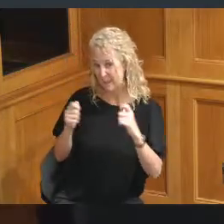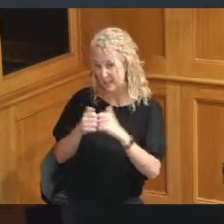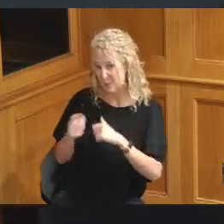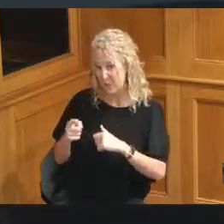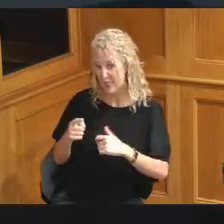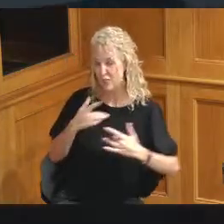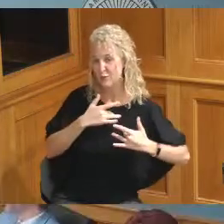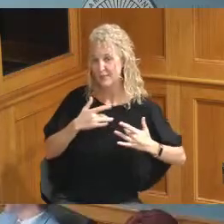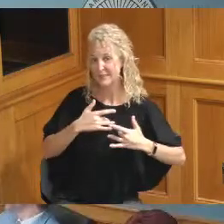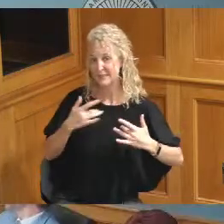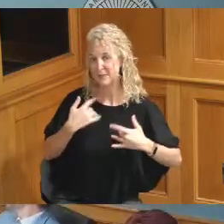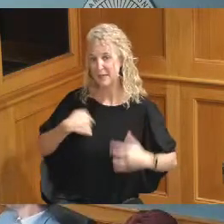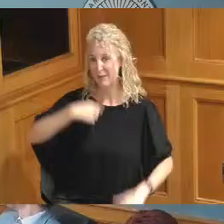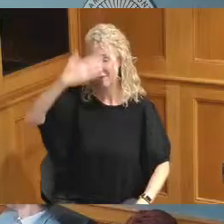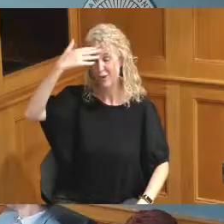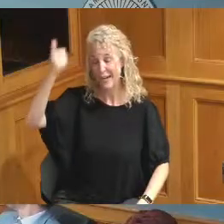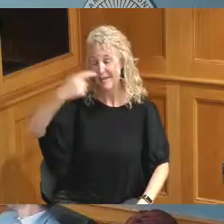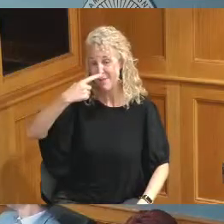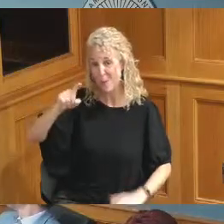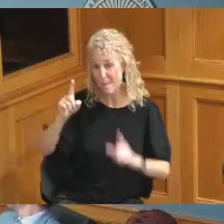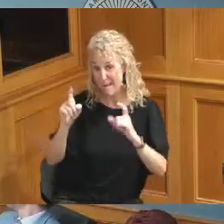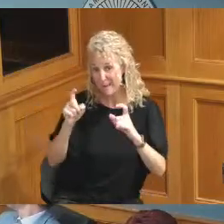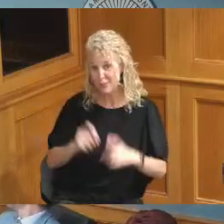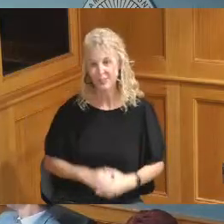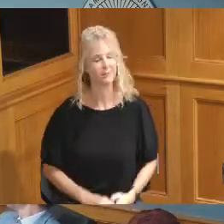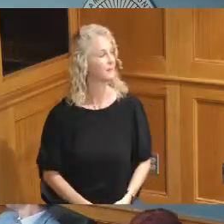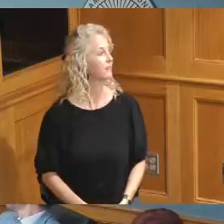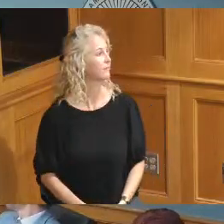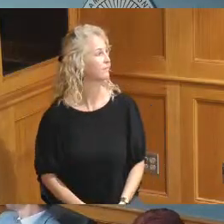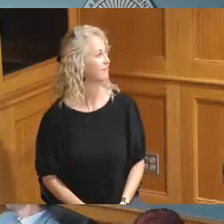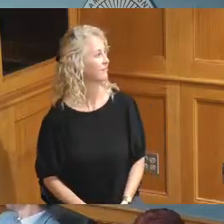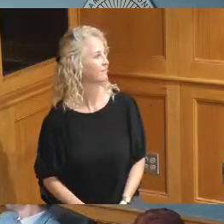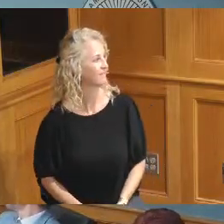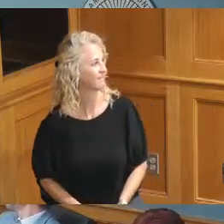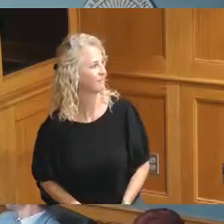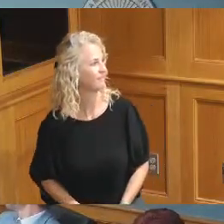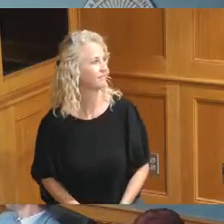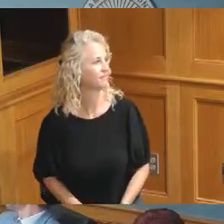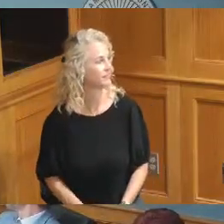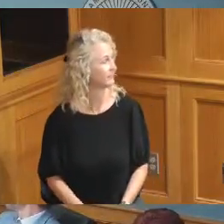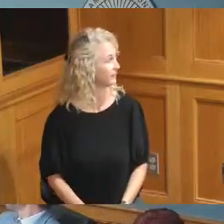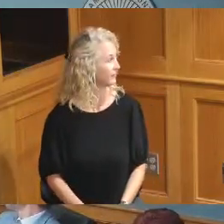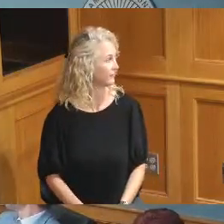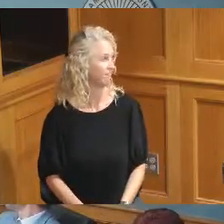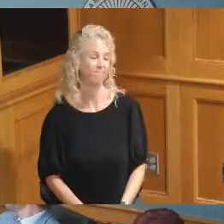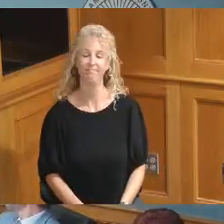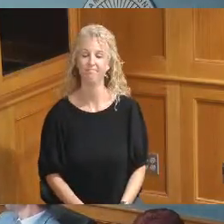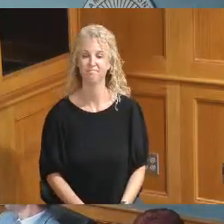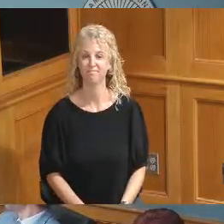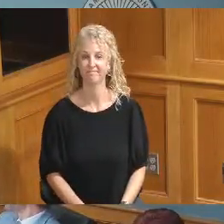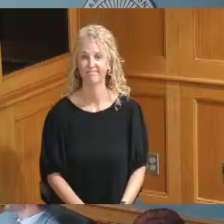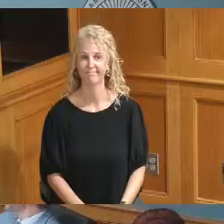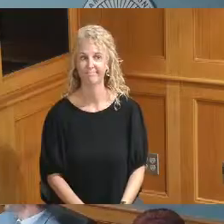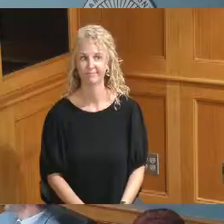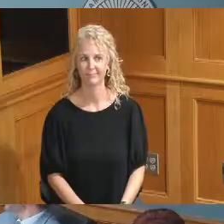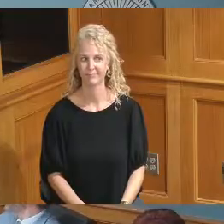to take one, and we'd like to thank you for all that information you sent us too.